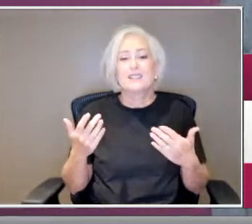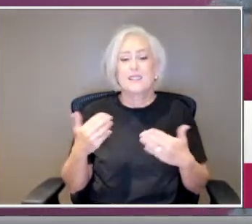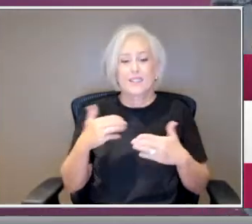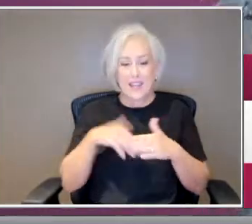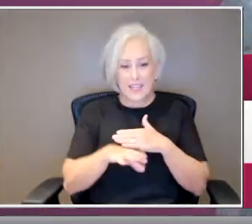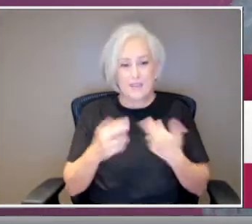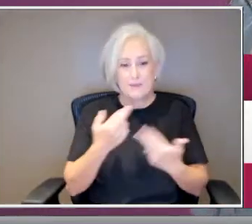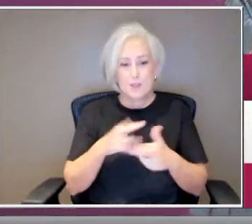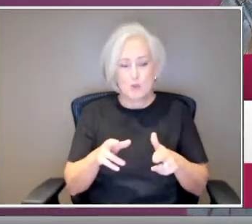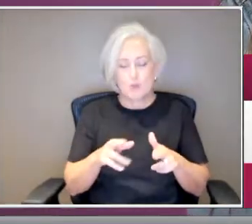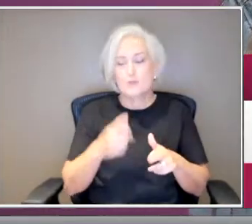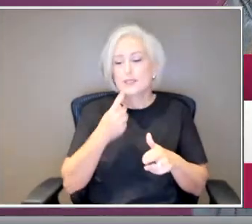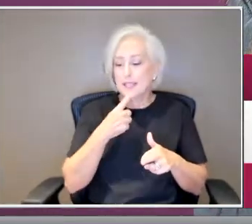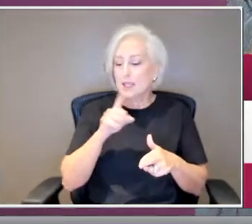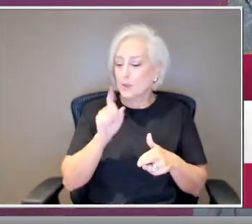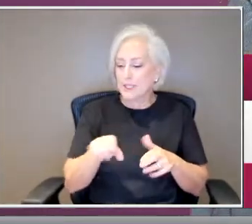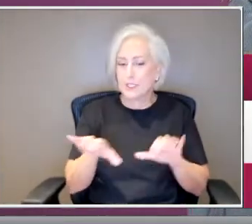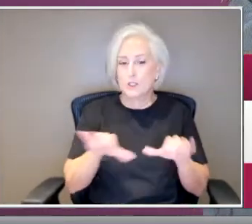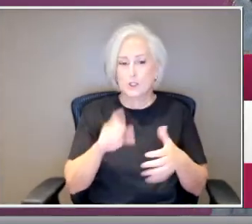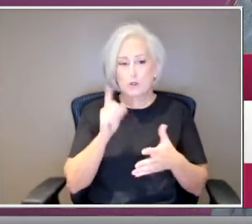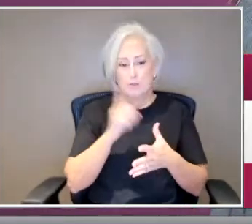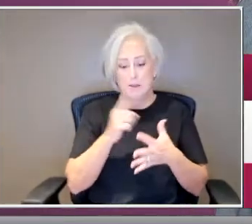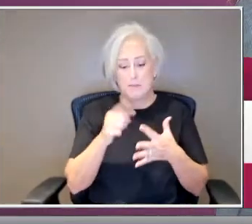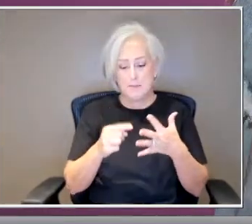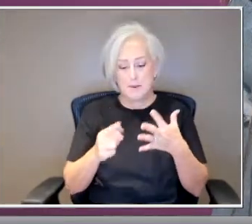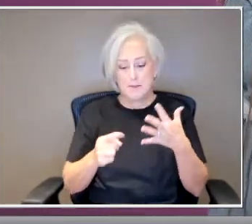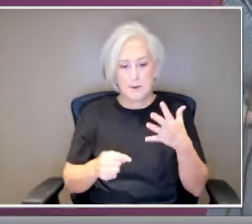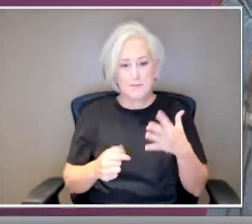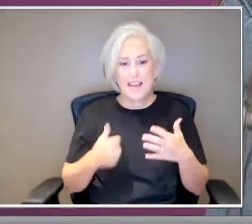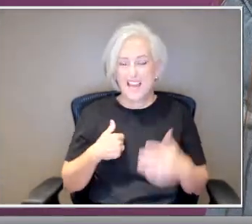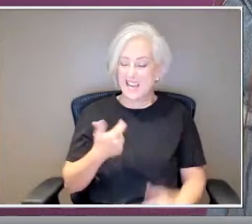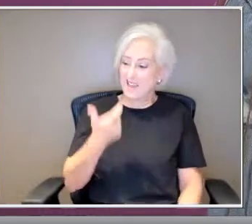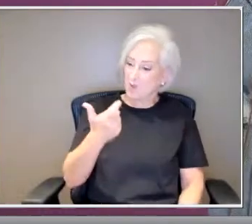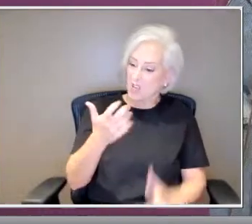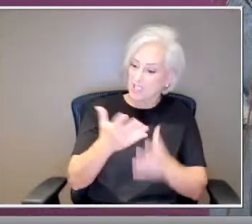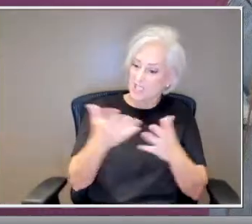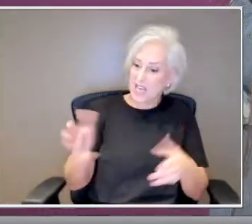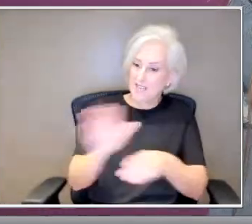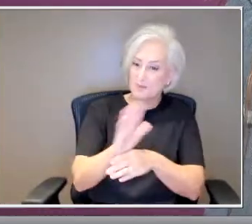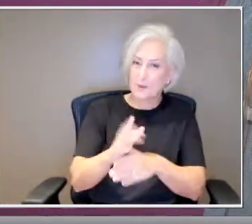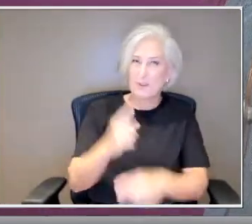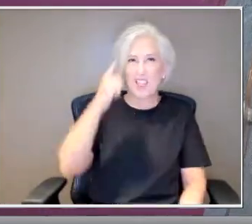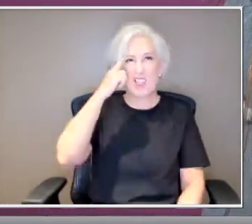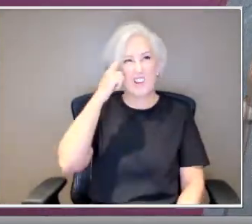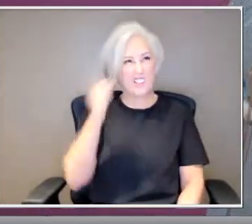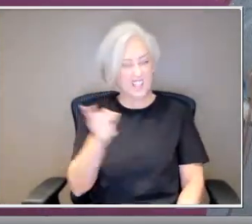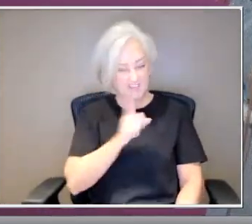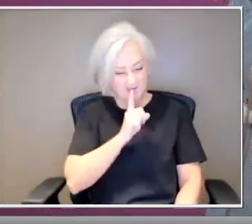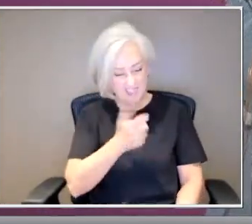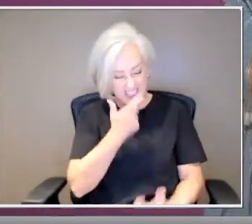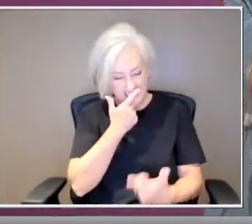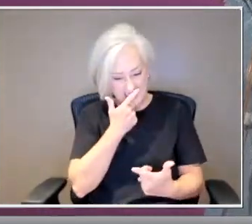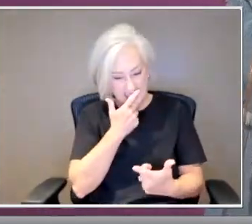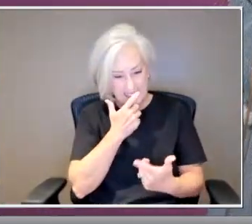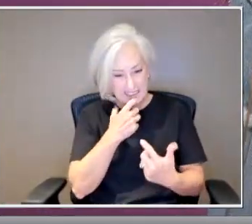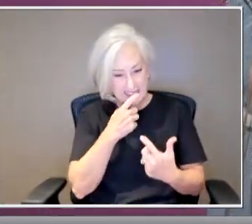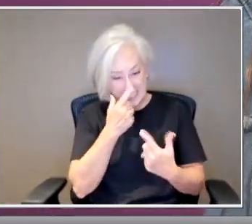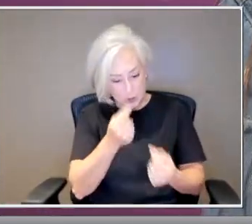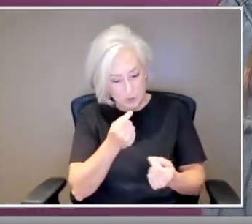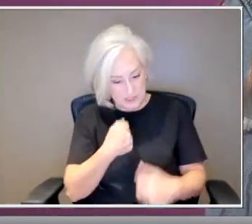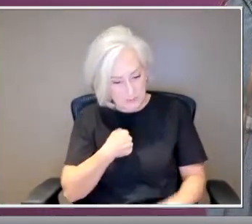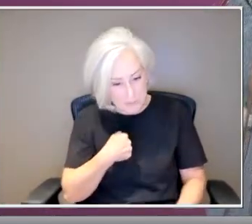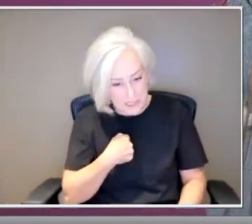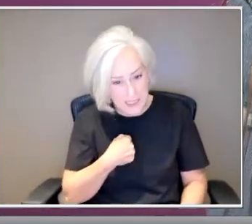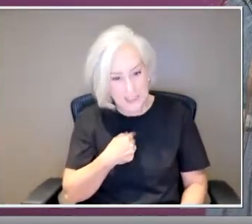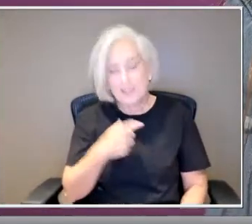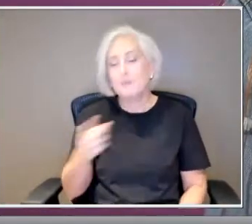this. I watched so many movies, I'm like, do they care about me really? But my doctors really showed me how much